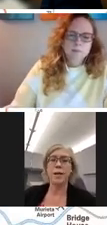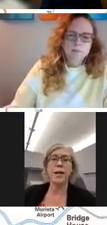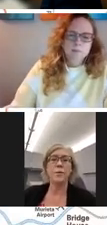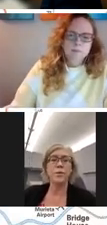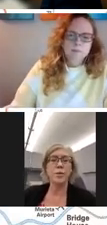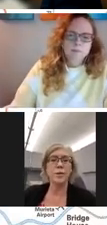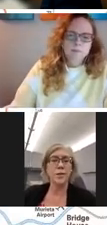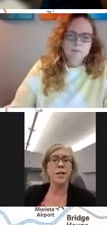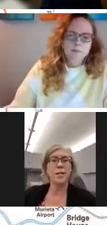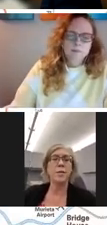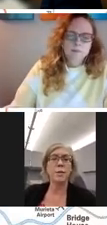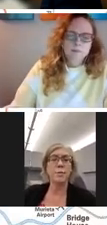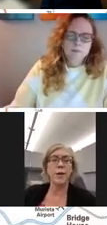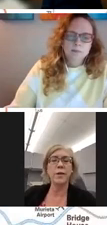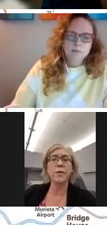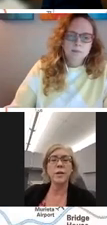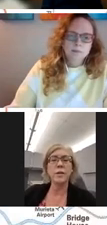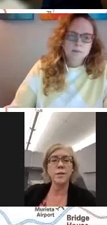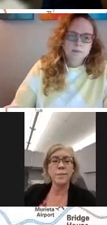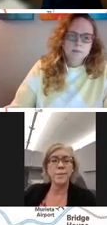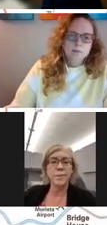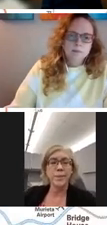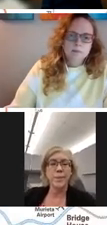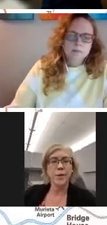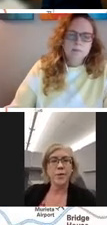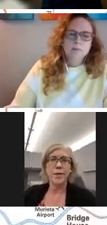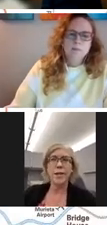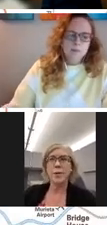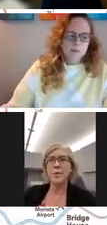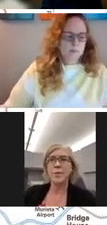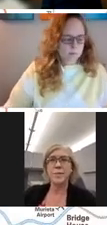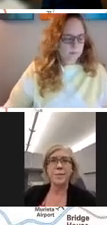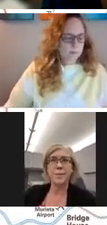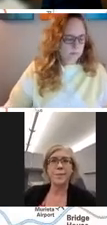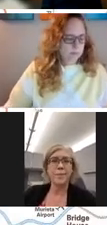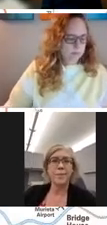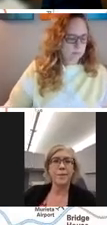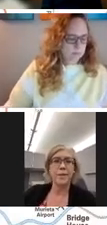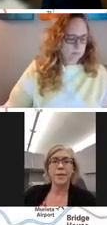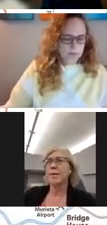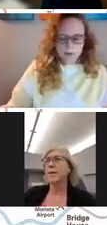we can find that resource, if it's not something we provide ourselves. And hopefully that helped.